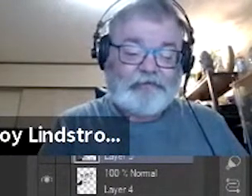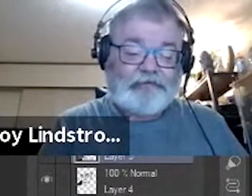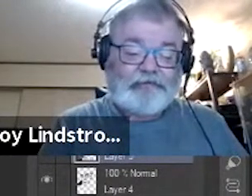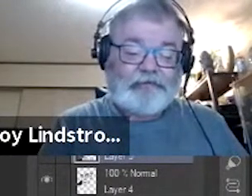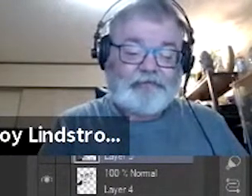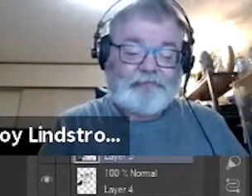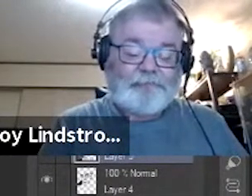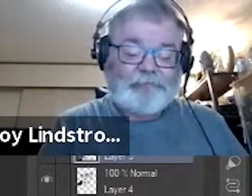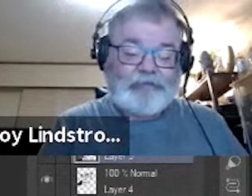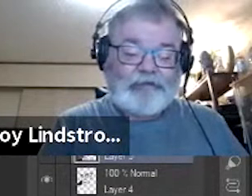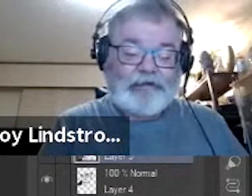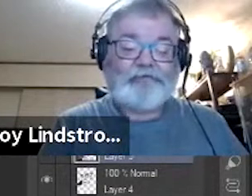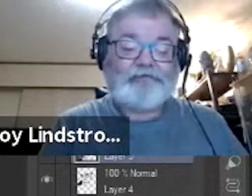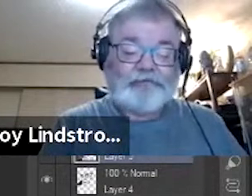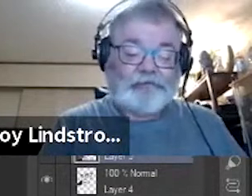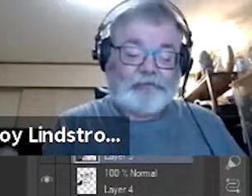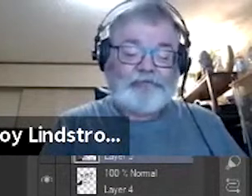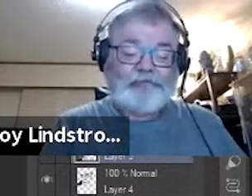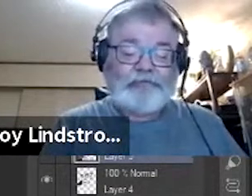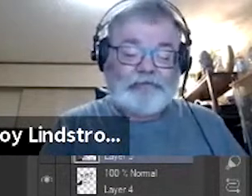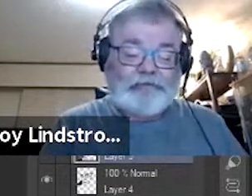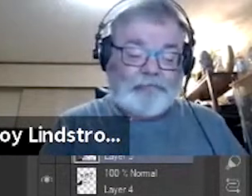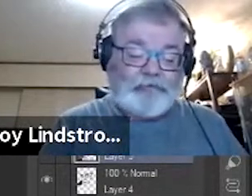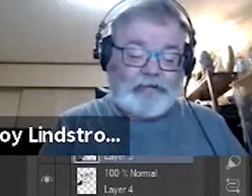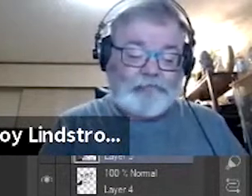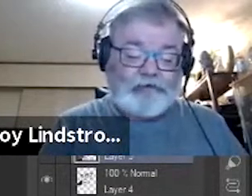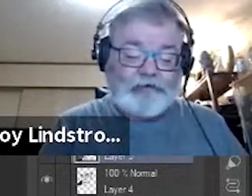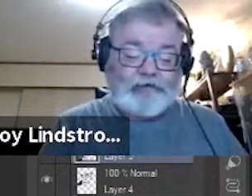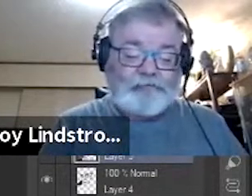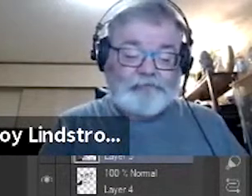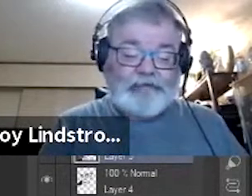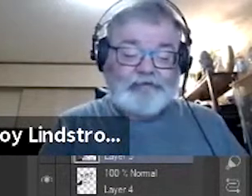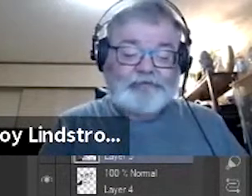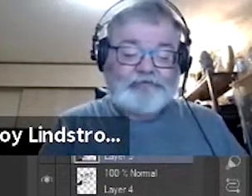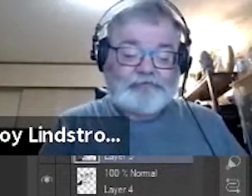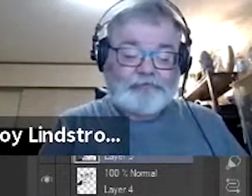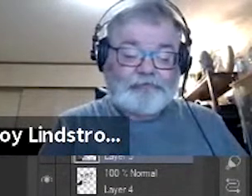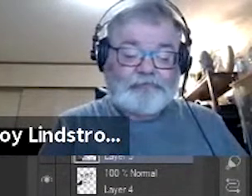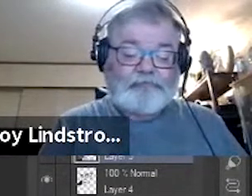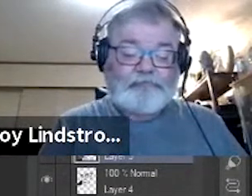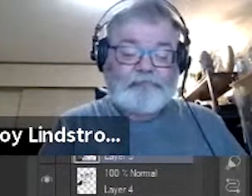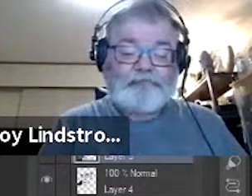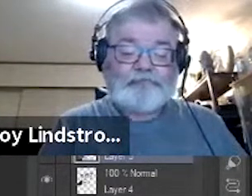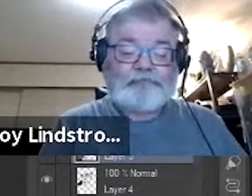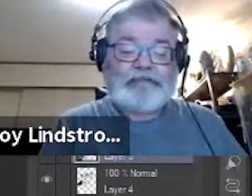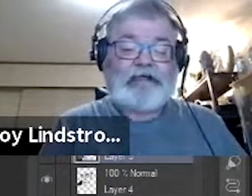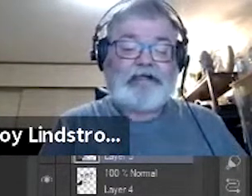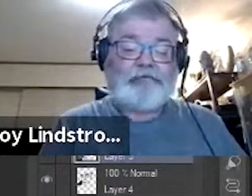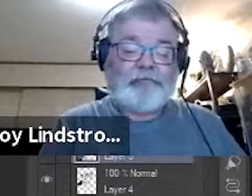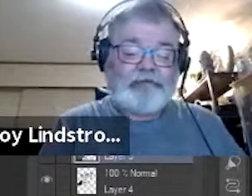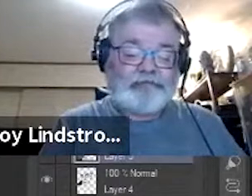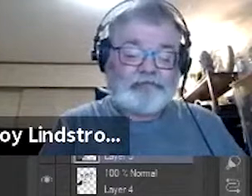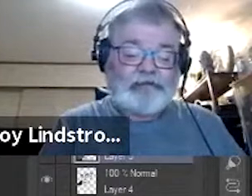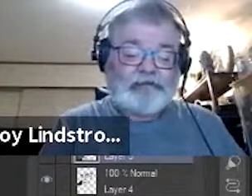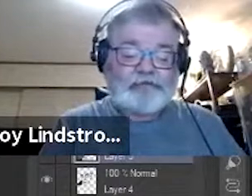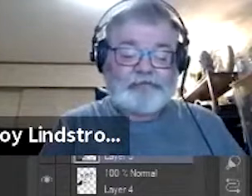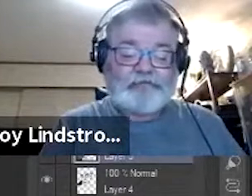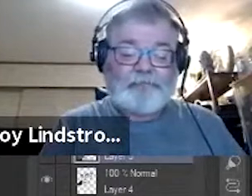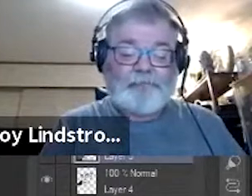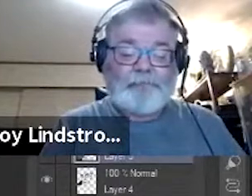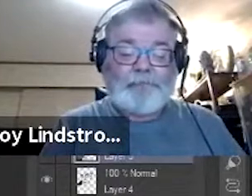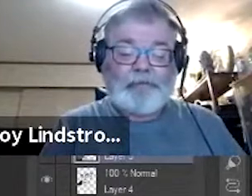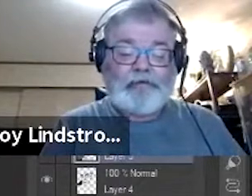lived. I was told by one of the office managers who said I would be a